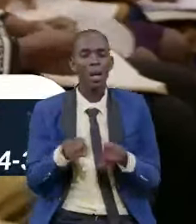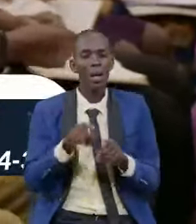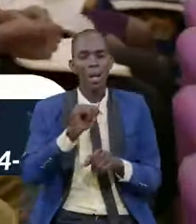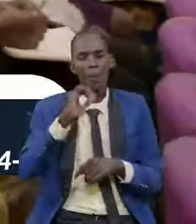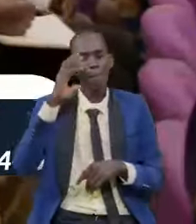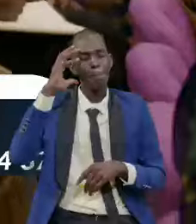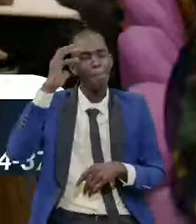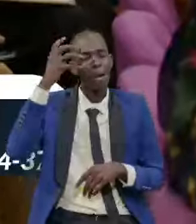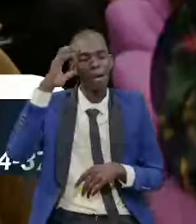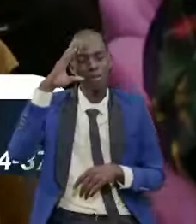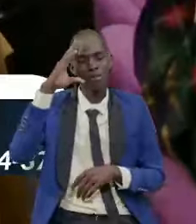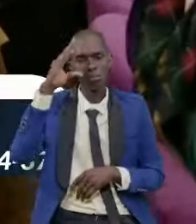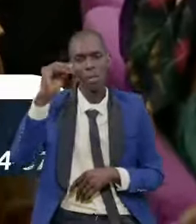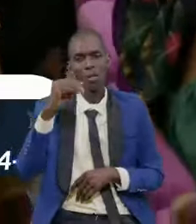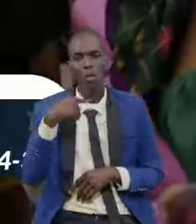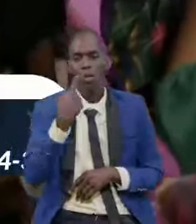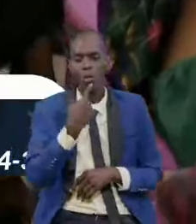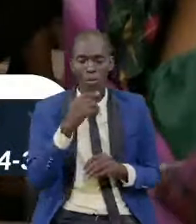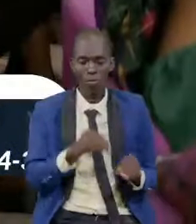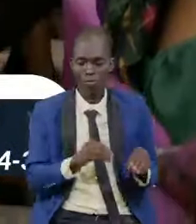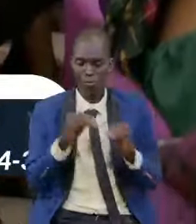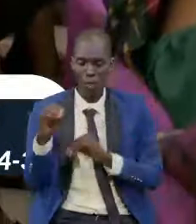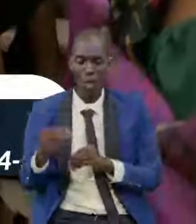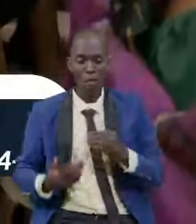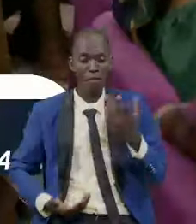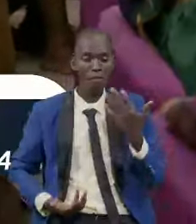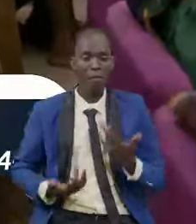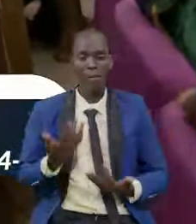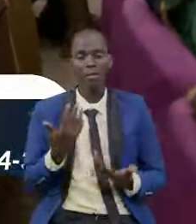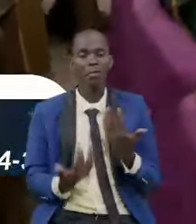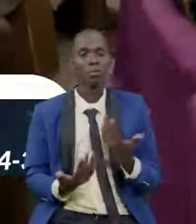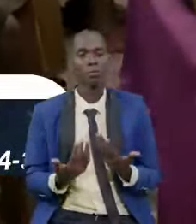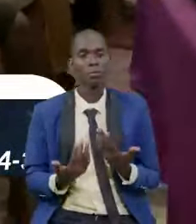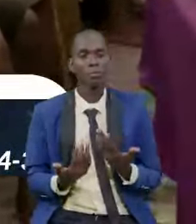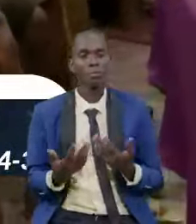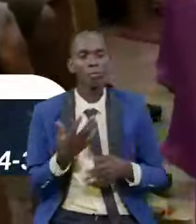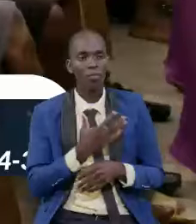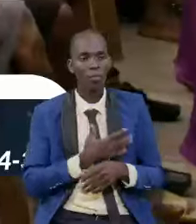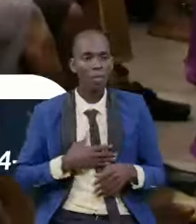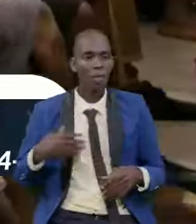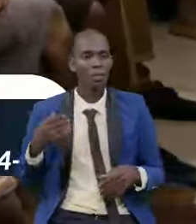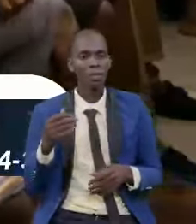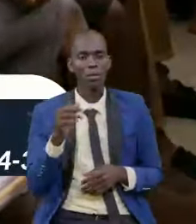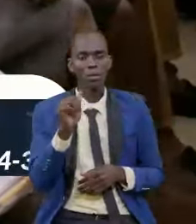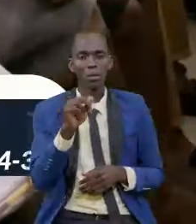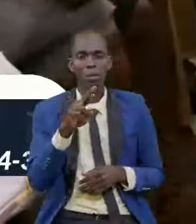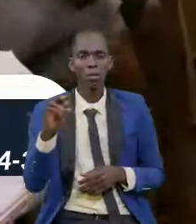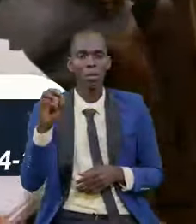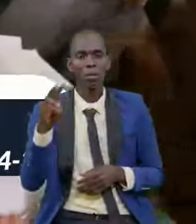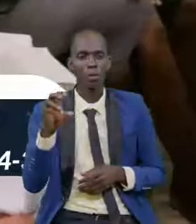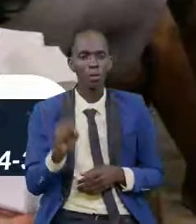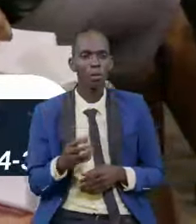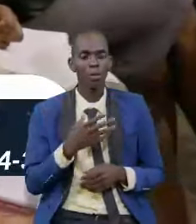man who casteth fire brands and arrows and death. Look at